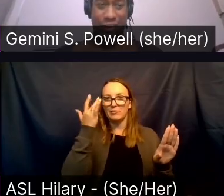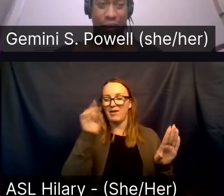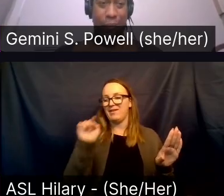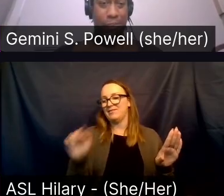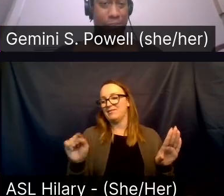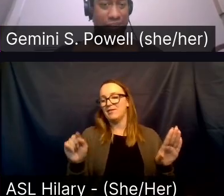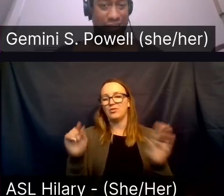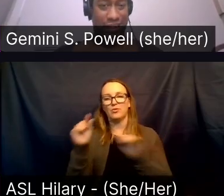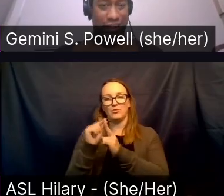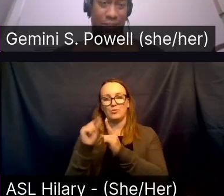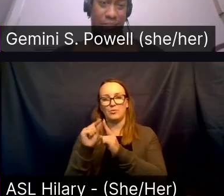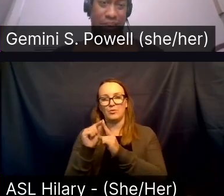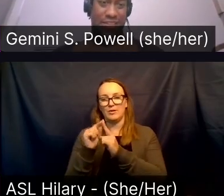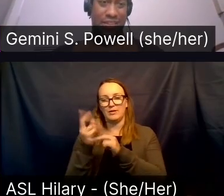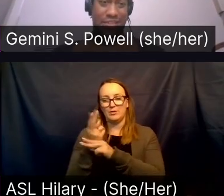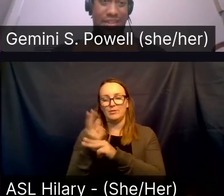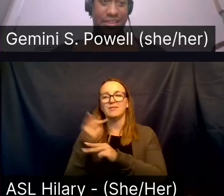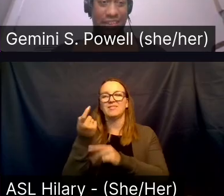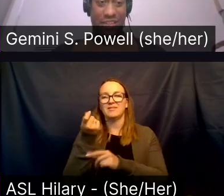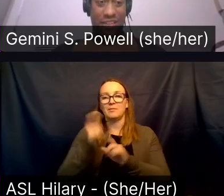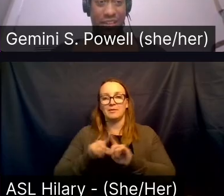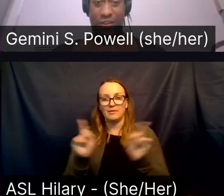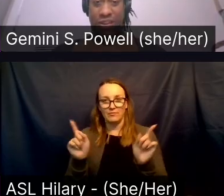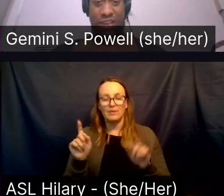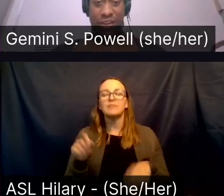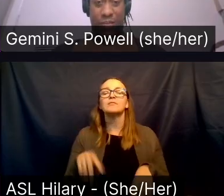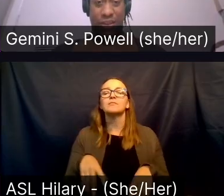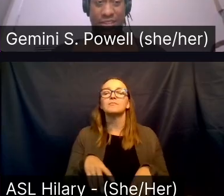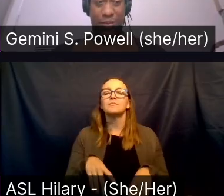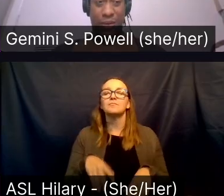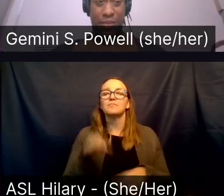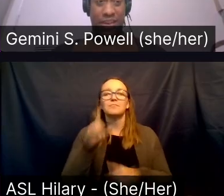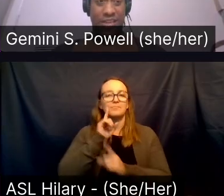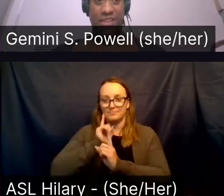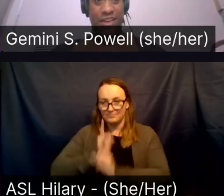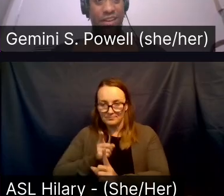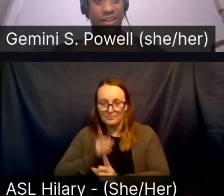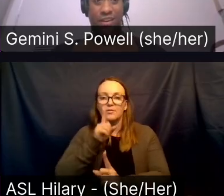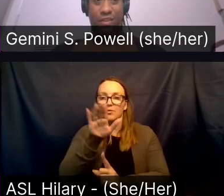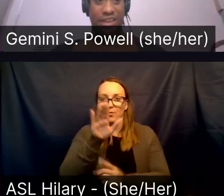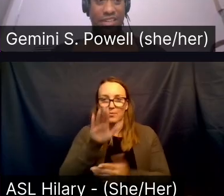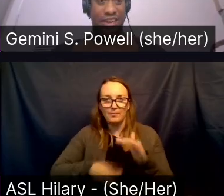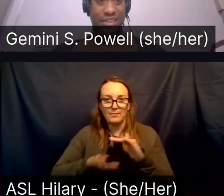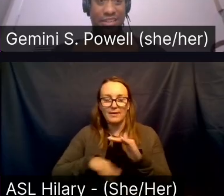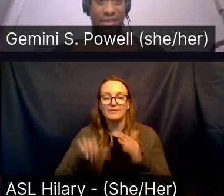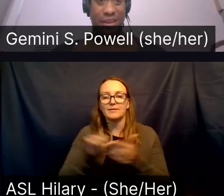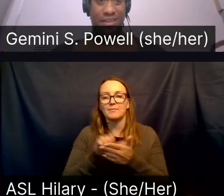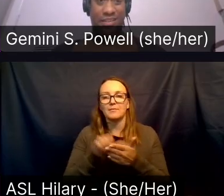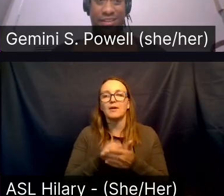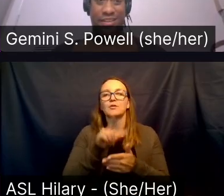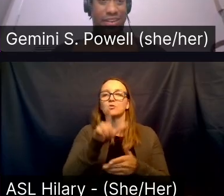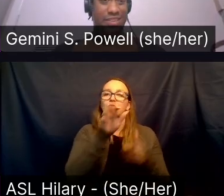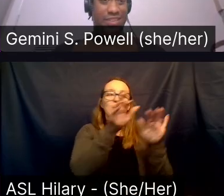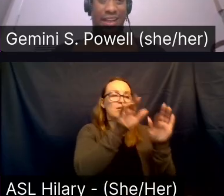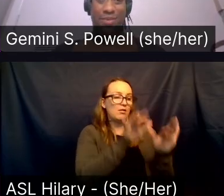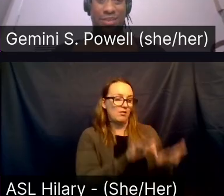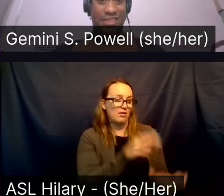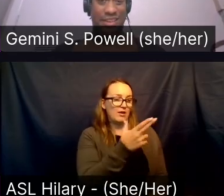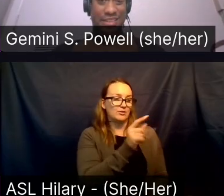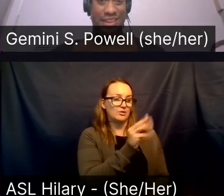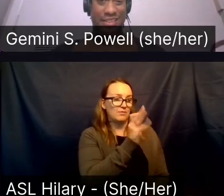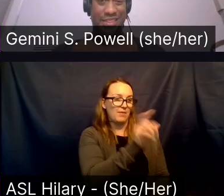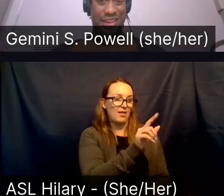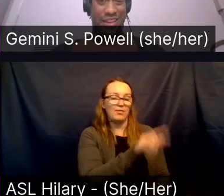different. But to get to the basics, essentially to create your basic web page, you're going to write your HTML, you're going to style